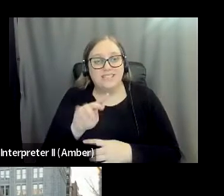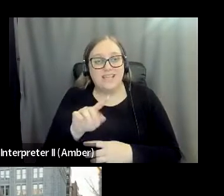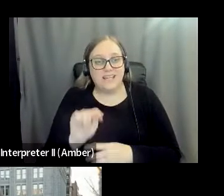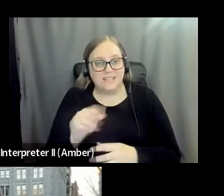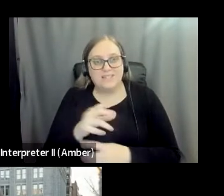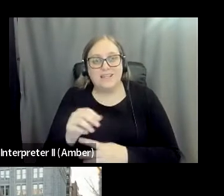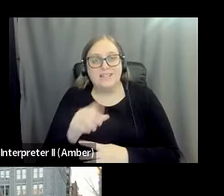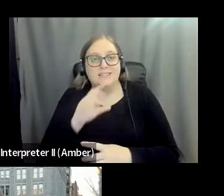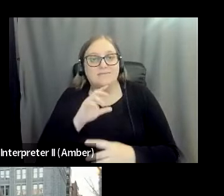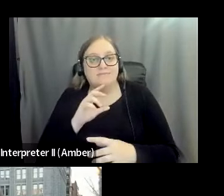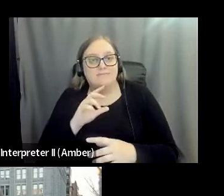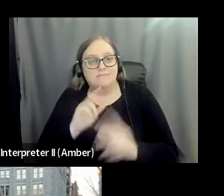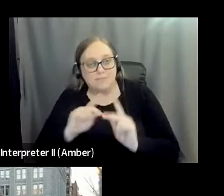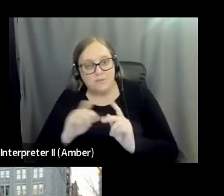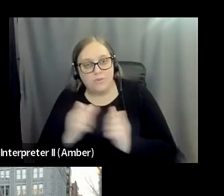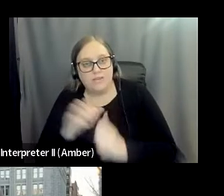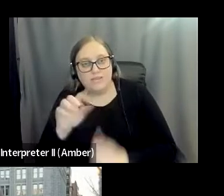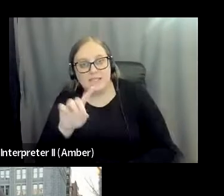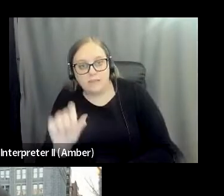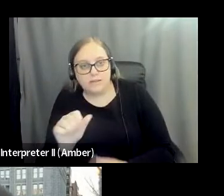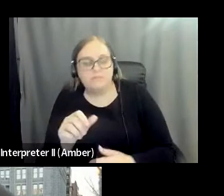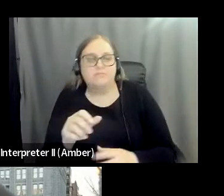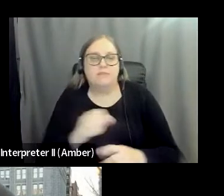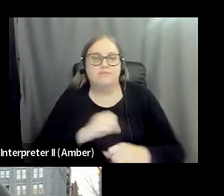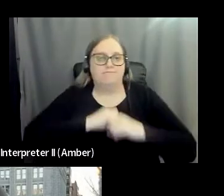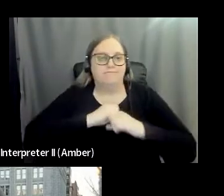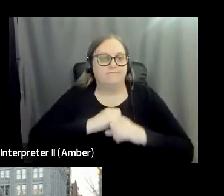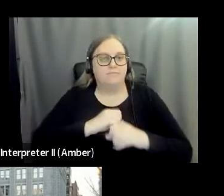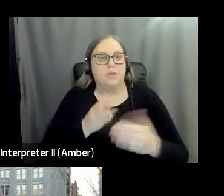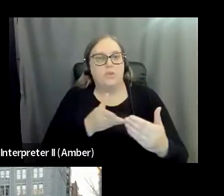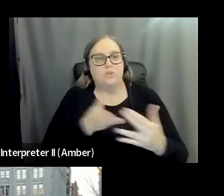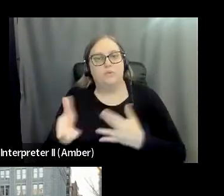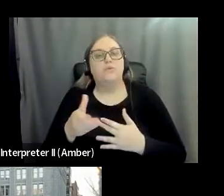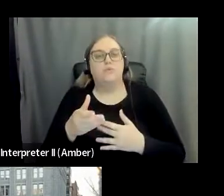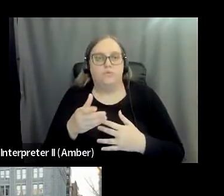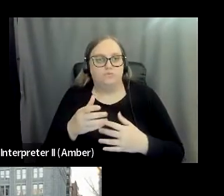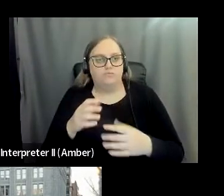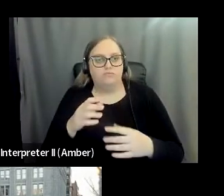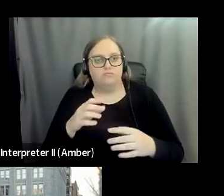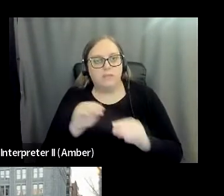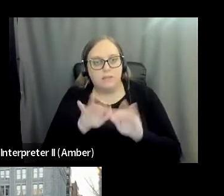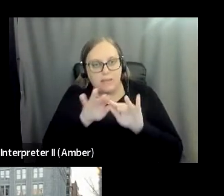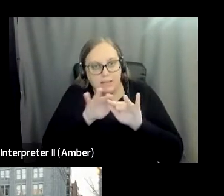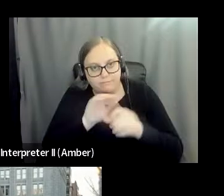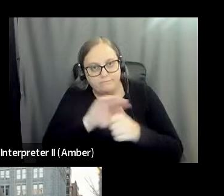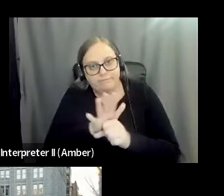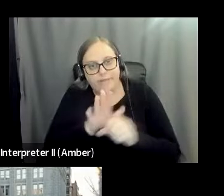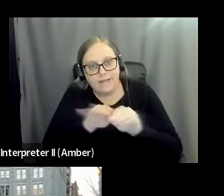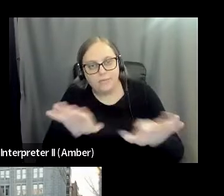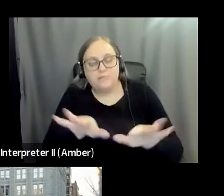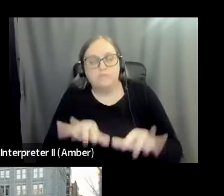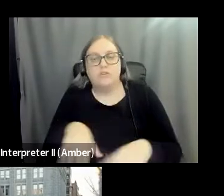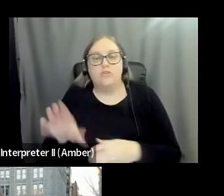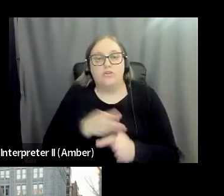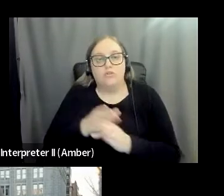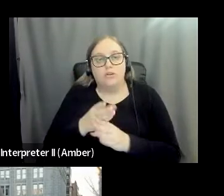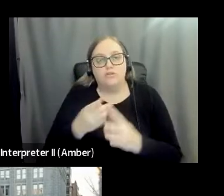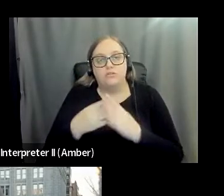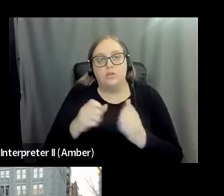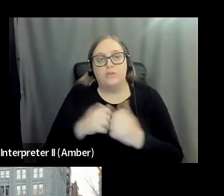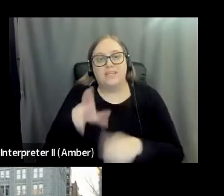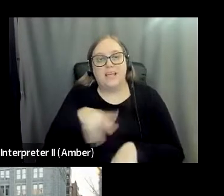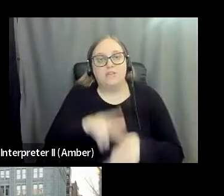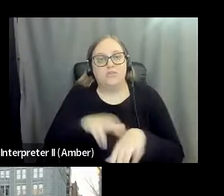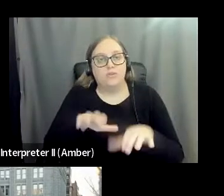with disabilities, and safeguarding tenants through the pandemic. Ms. Shreve's career started with the National Corporation for Housing Partnership